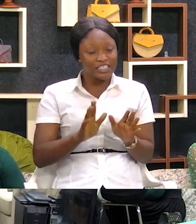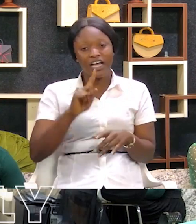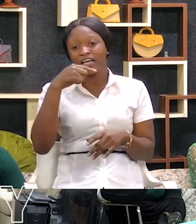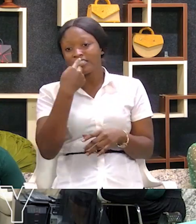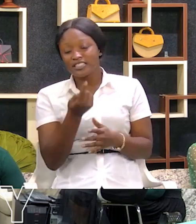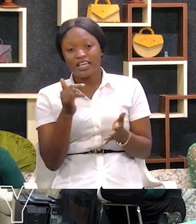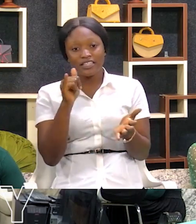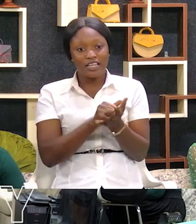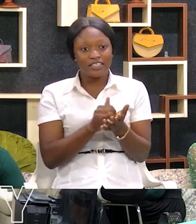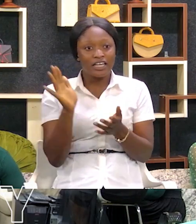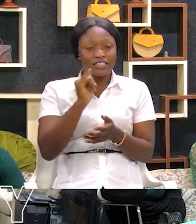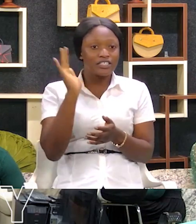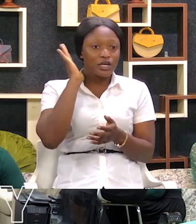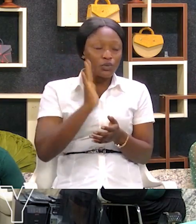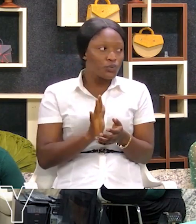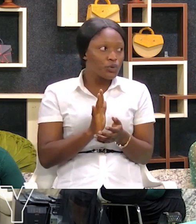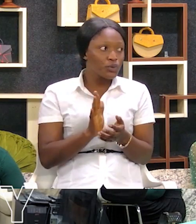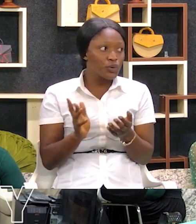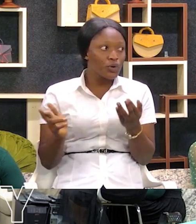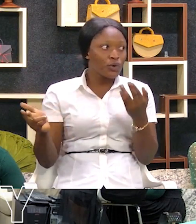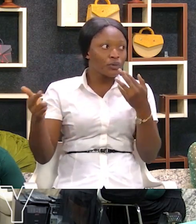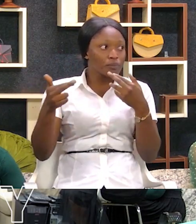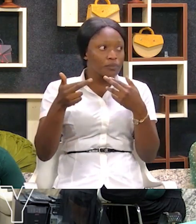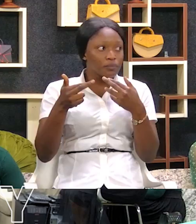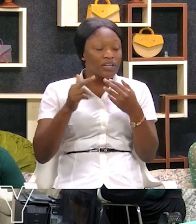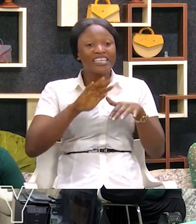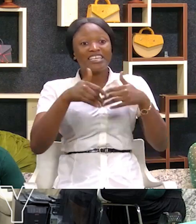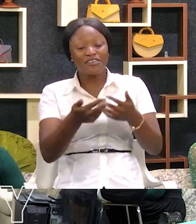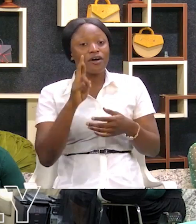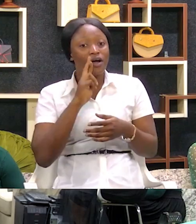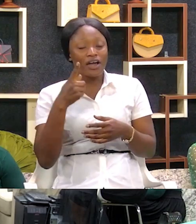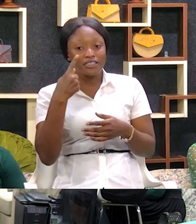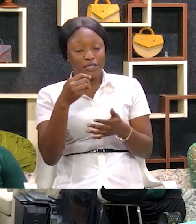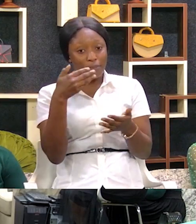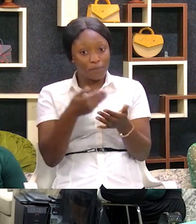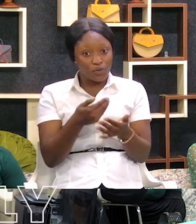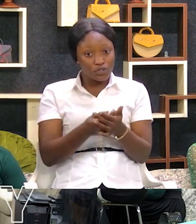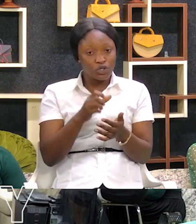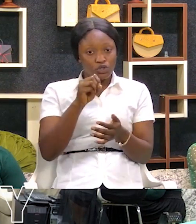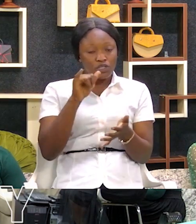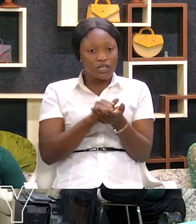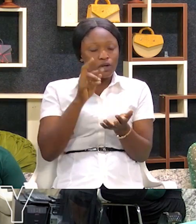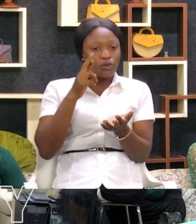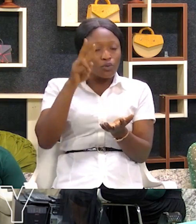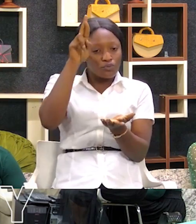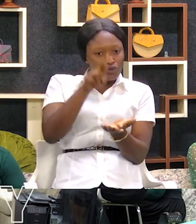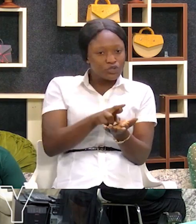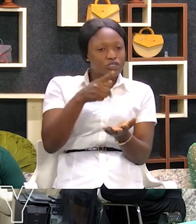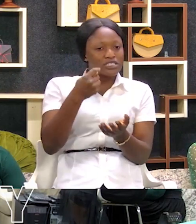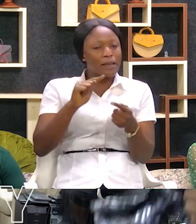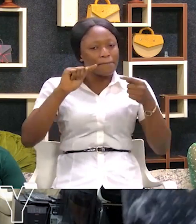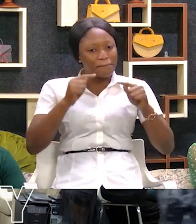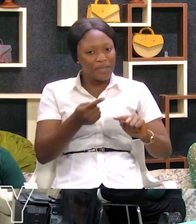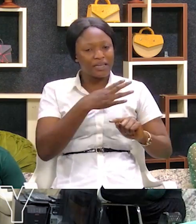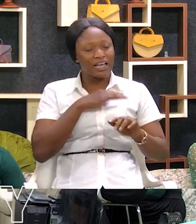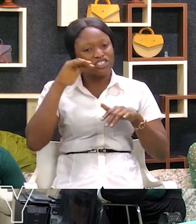I will confirm the name, they go replace that money for and make it be say they go fit reduce the pains and the shame where